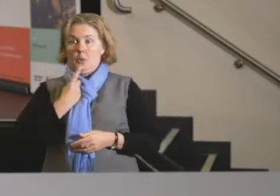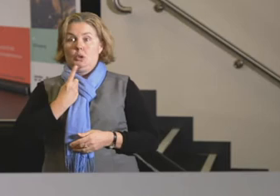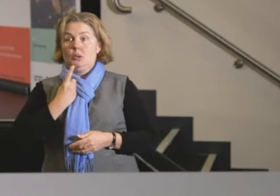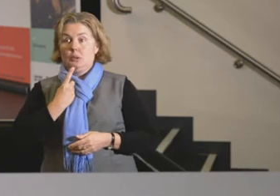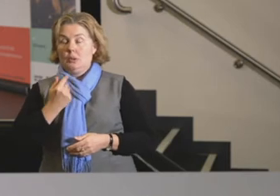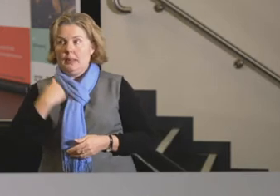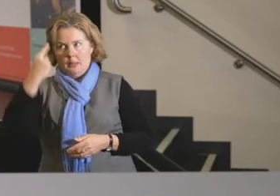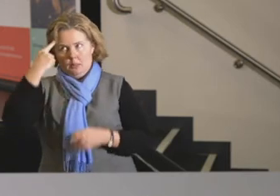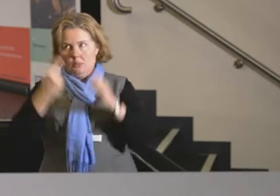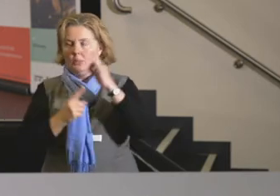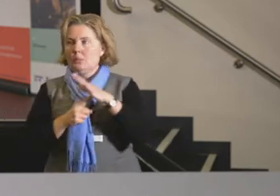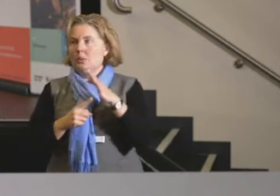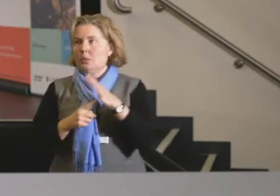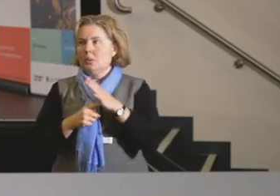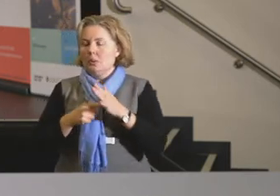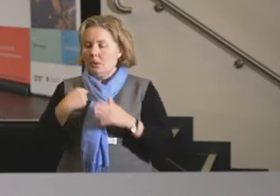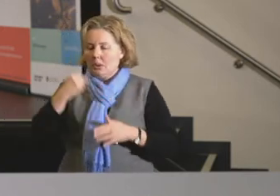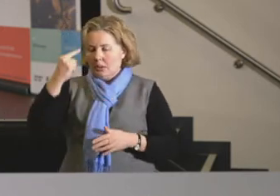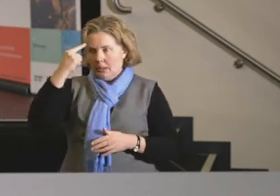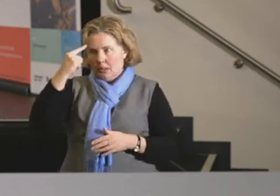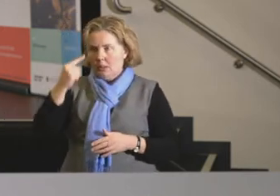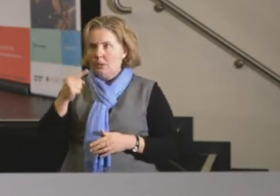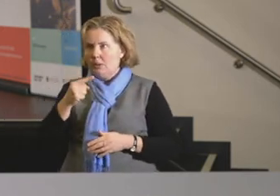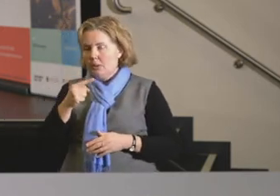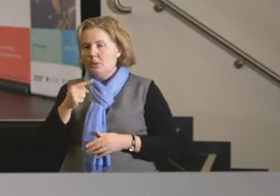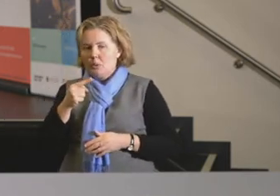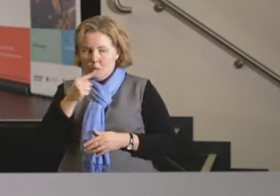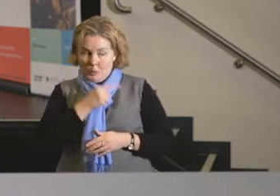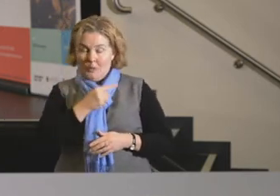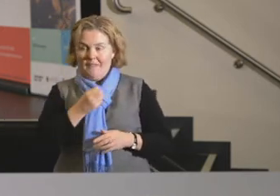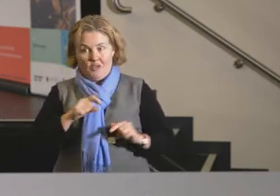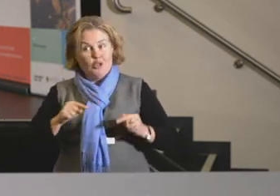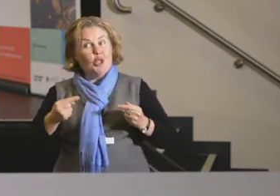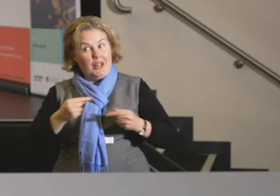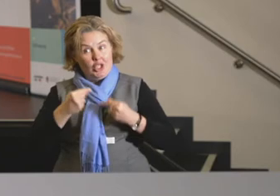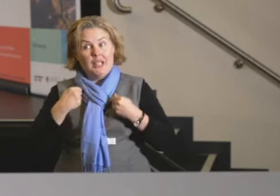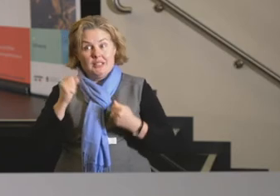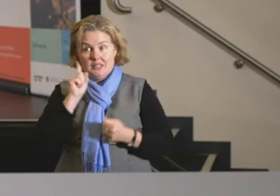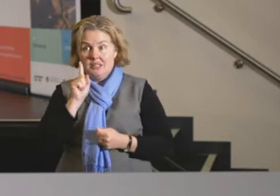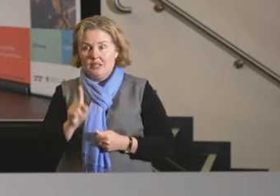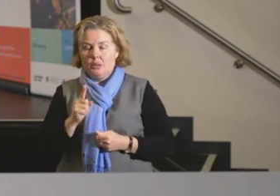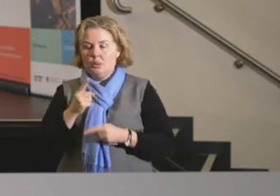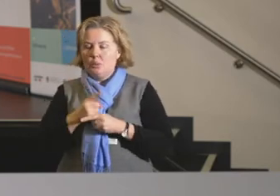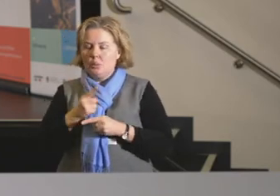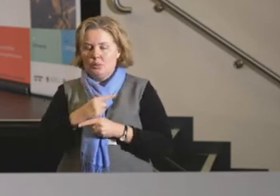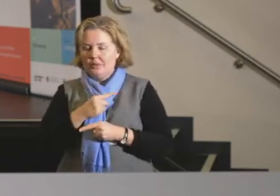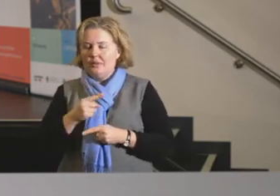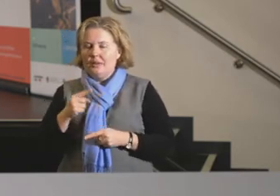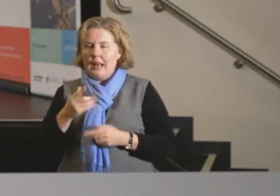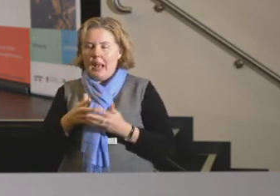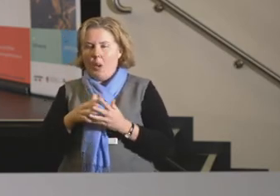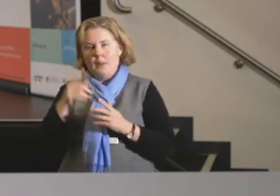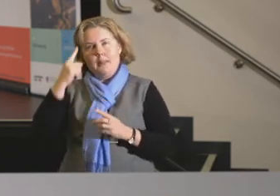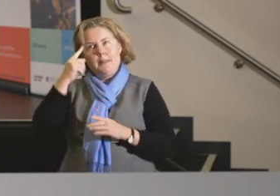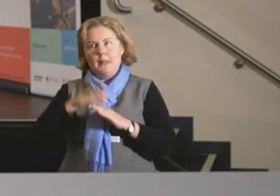think it's important, I think you challenged us yesterday and talked about how we think about transformative